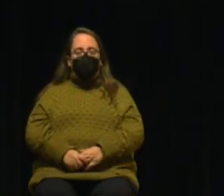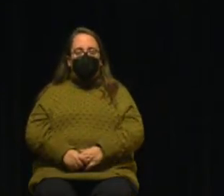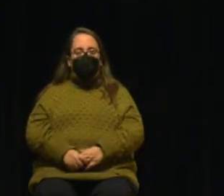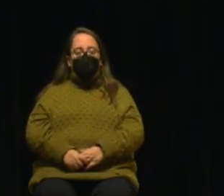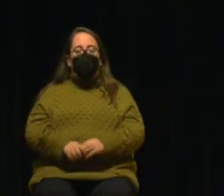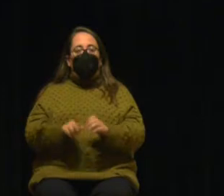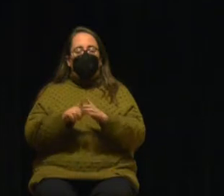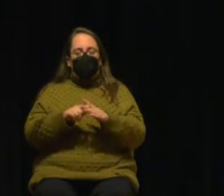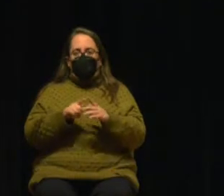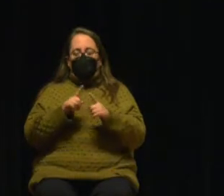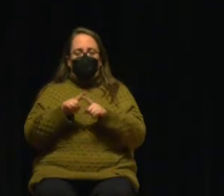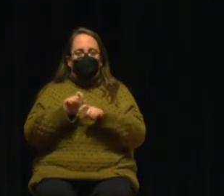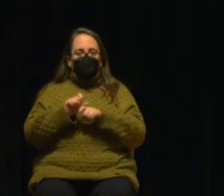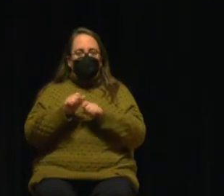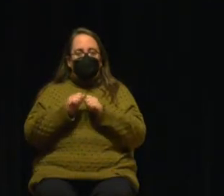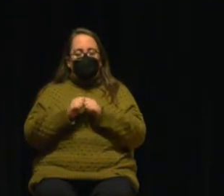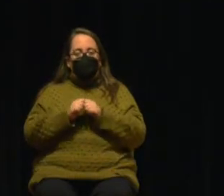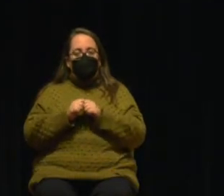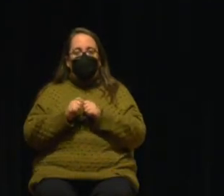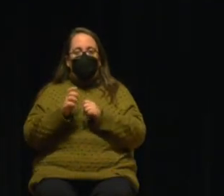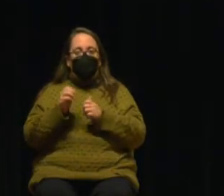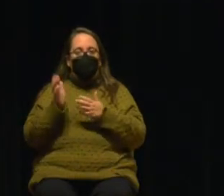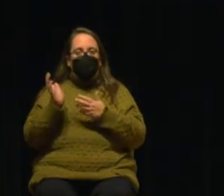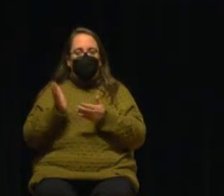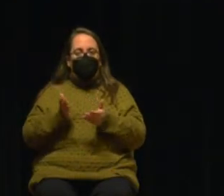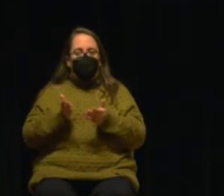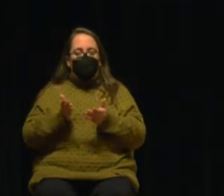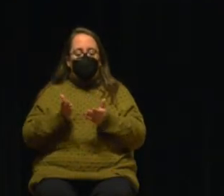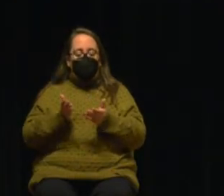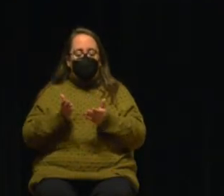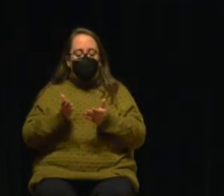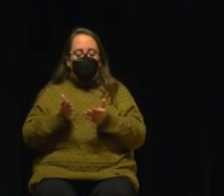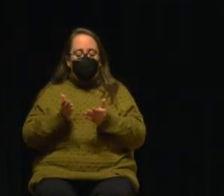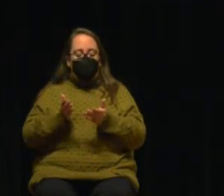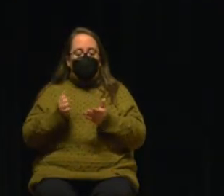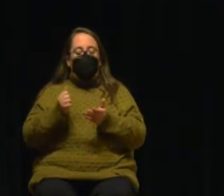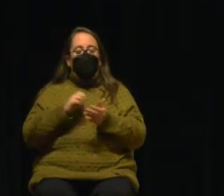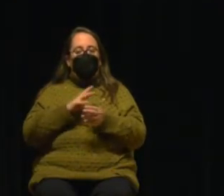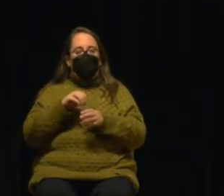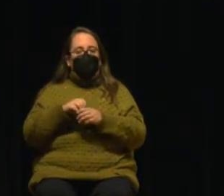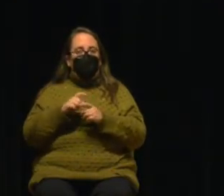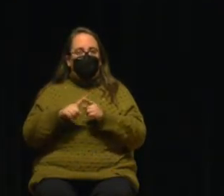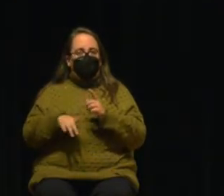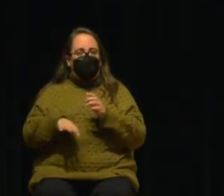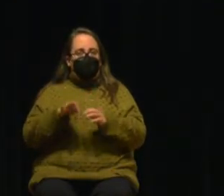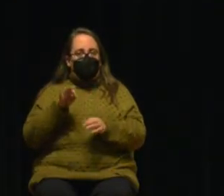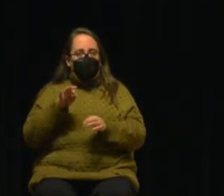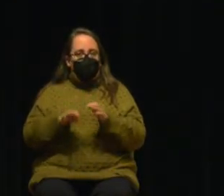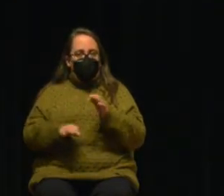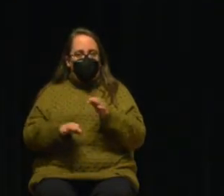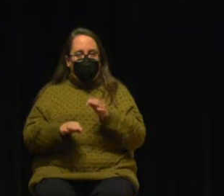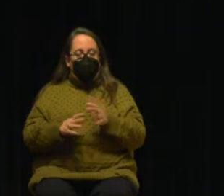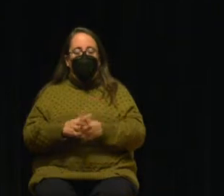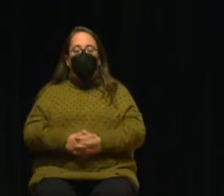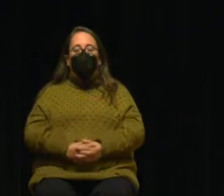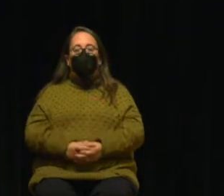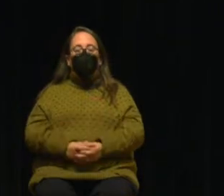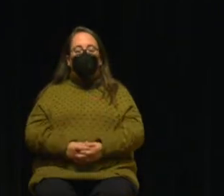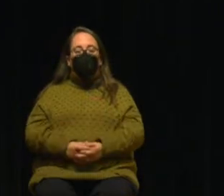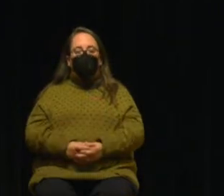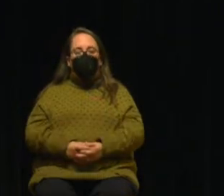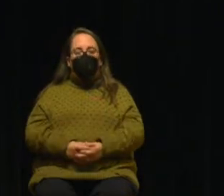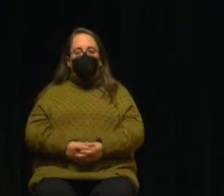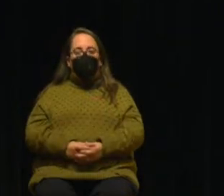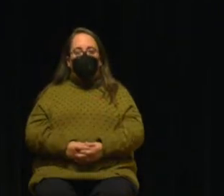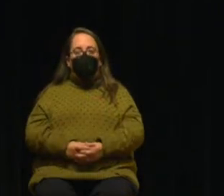action and brought the men involved to trial. Ultimately, these men,